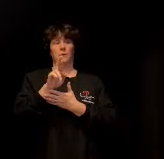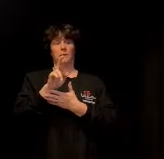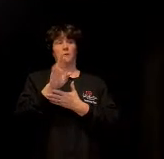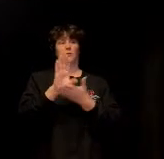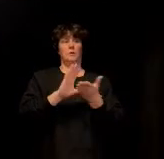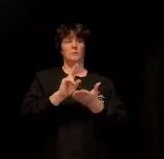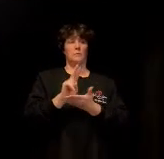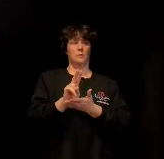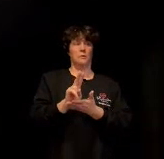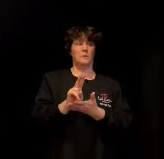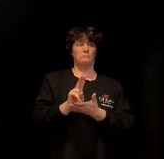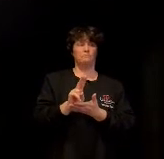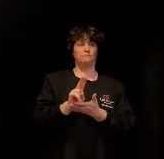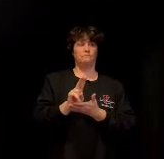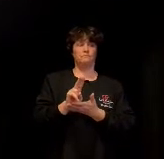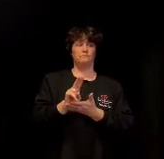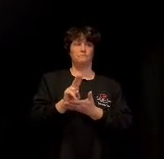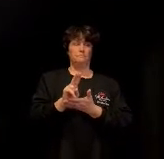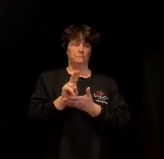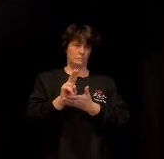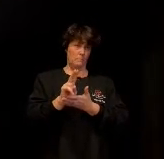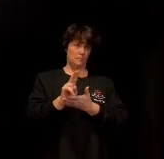I know we've been here before.